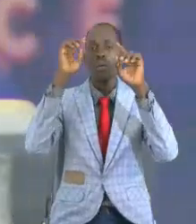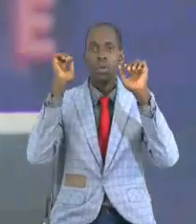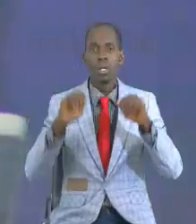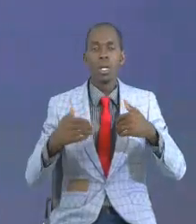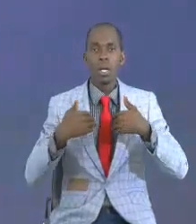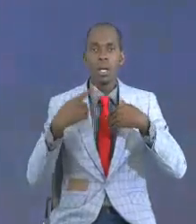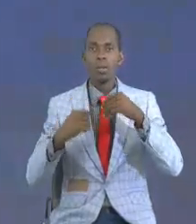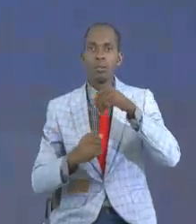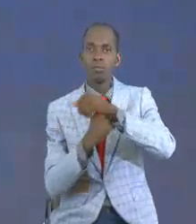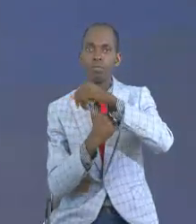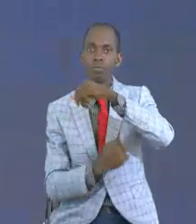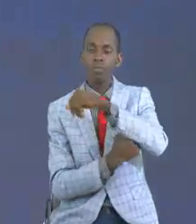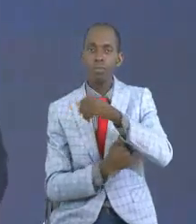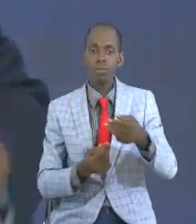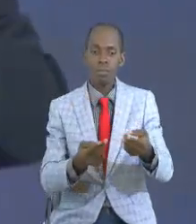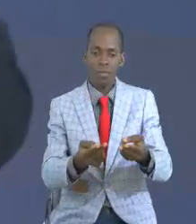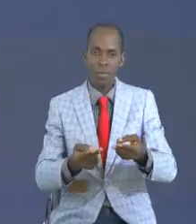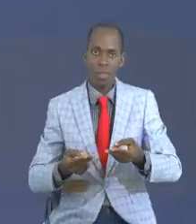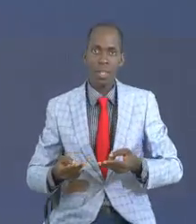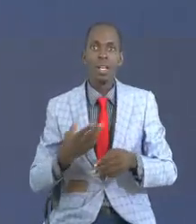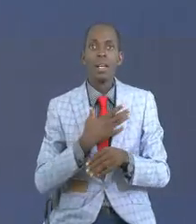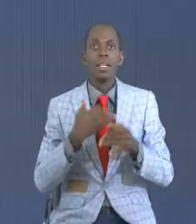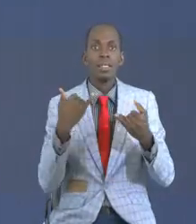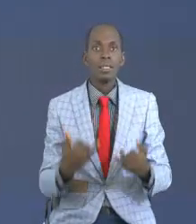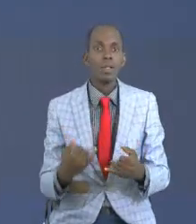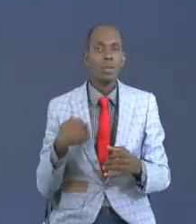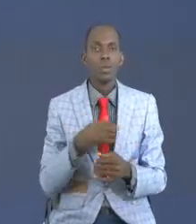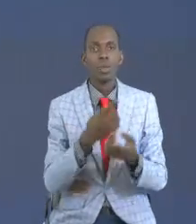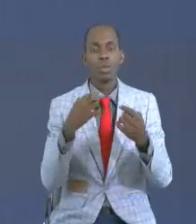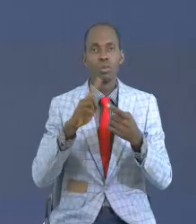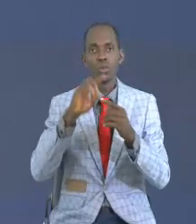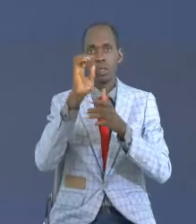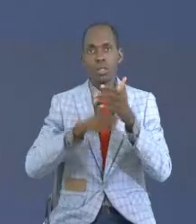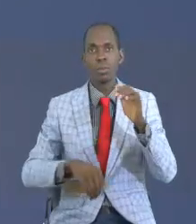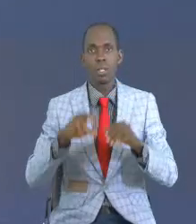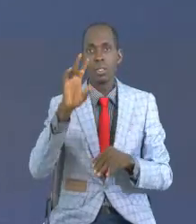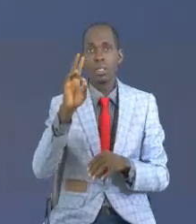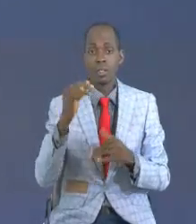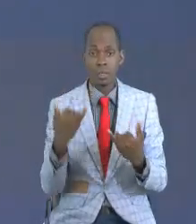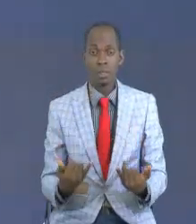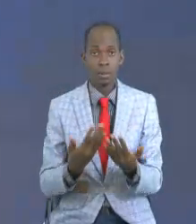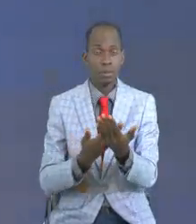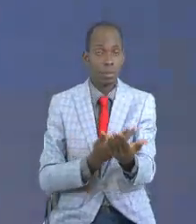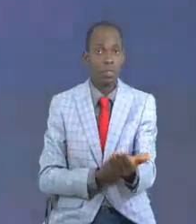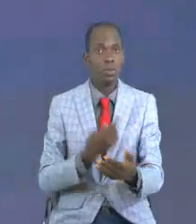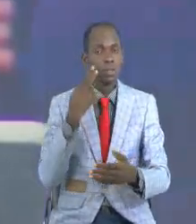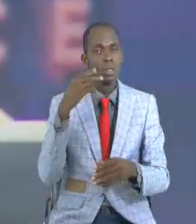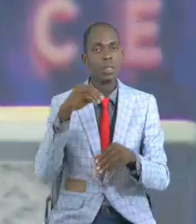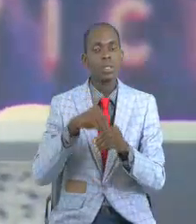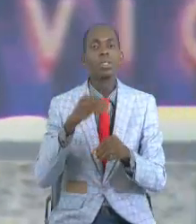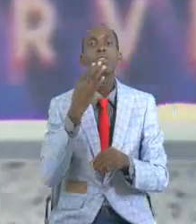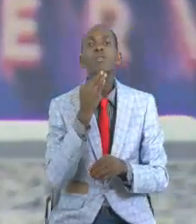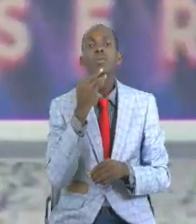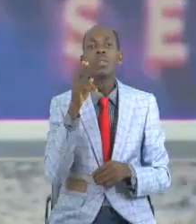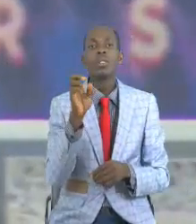and the principle laid. And now we come to chapter 7. Today, this morning, we're looking at chapter 7, chapter 8,